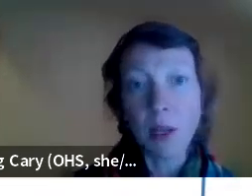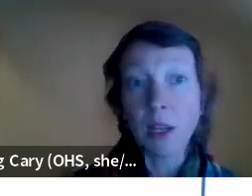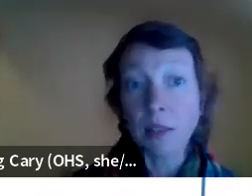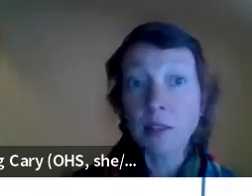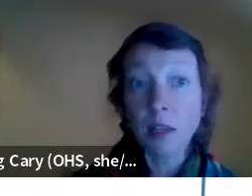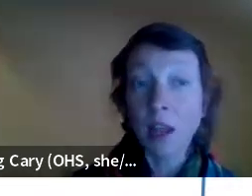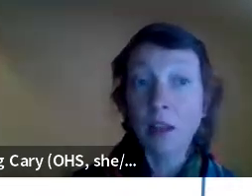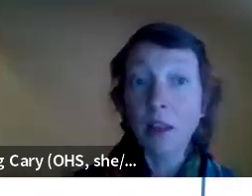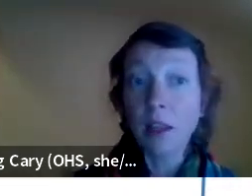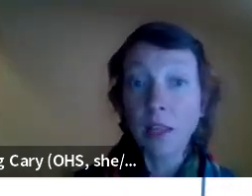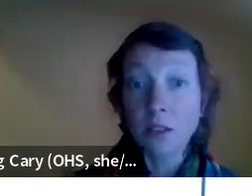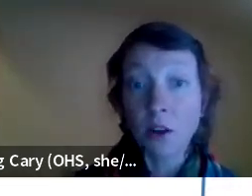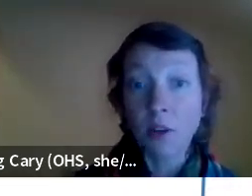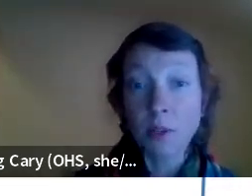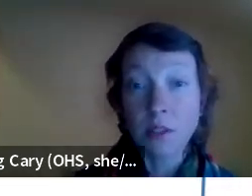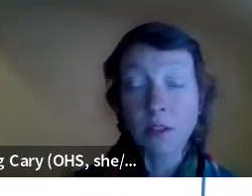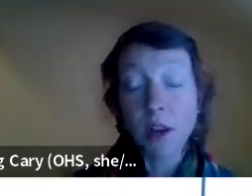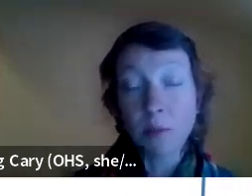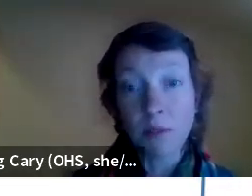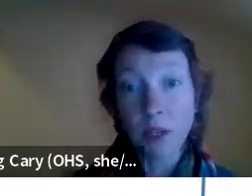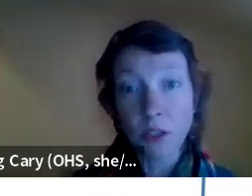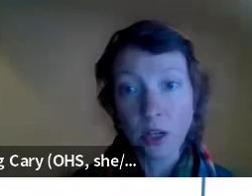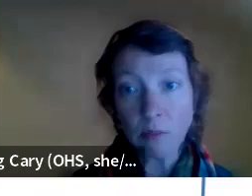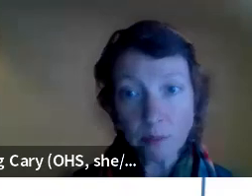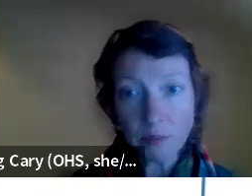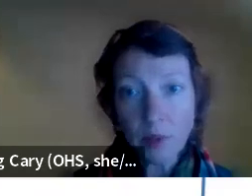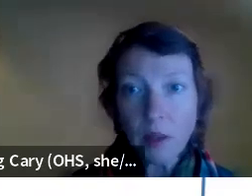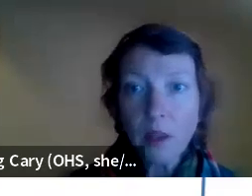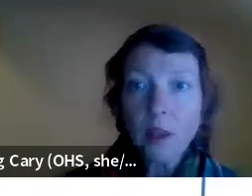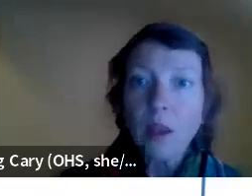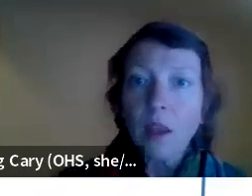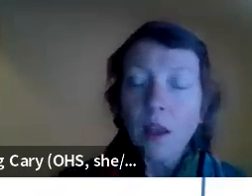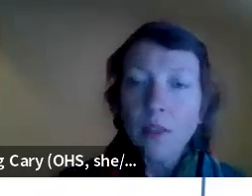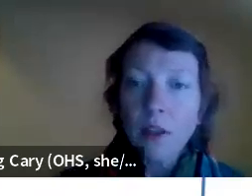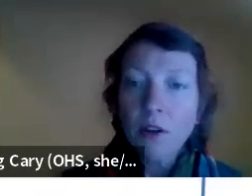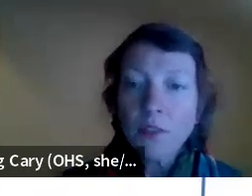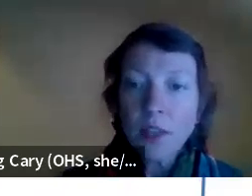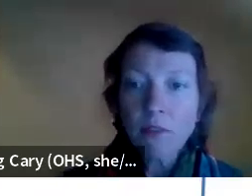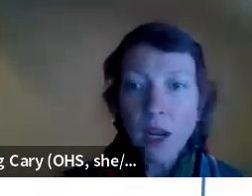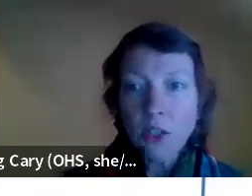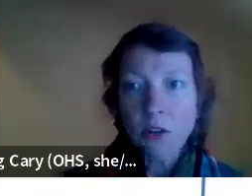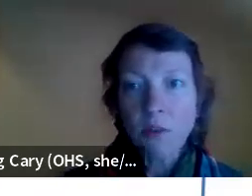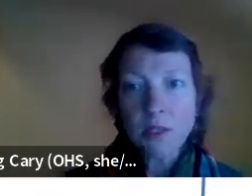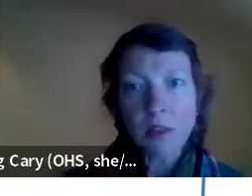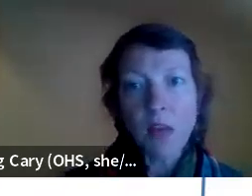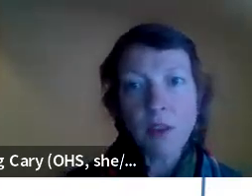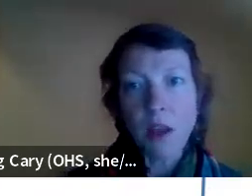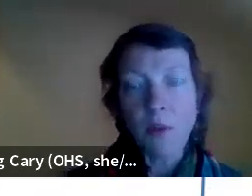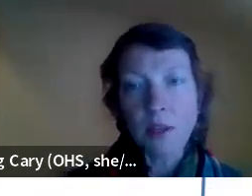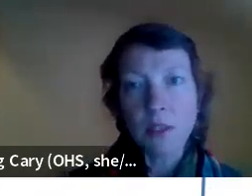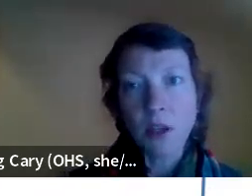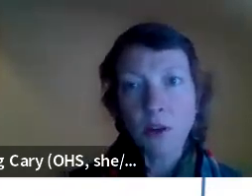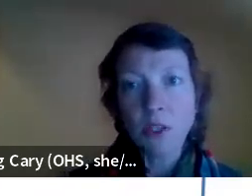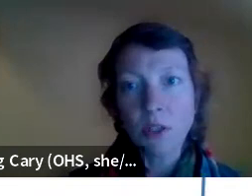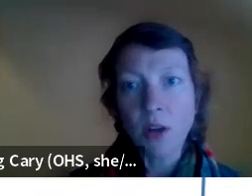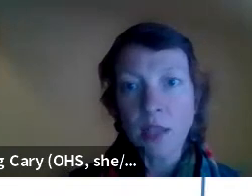a little bit against COVID, which is incredibly reassuring. The graphs on the right show that we still have a long